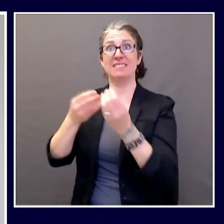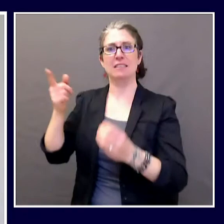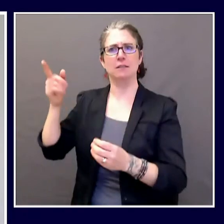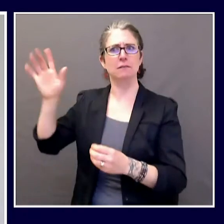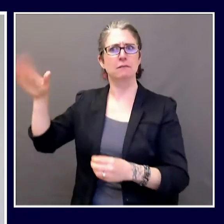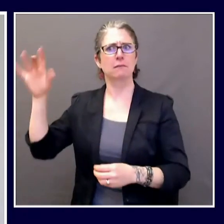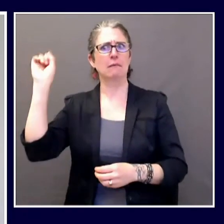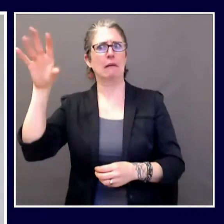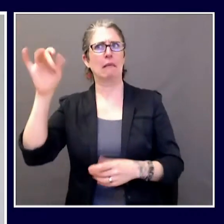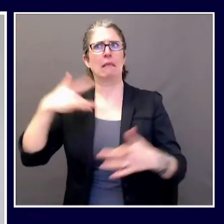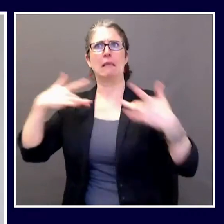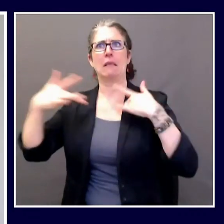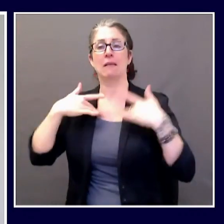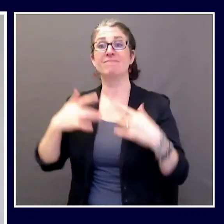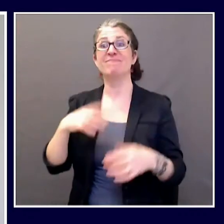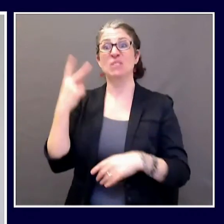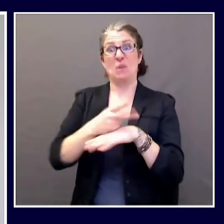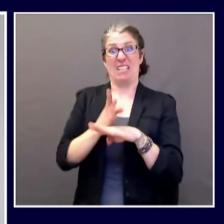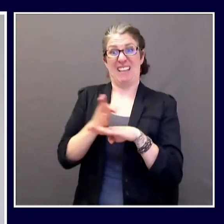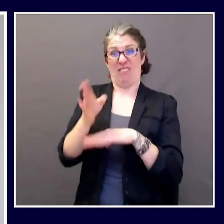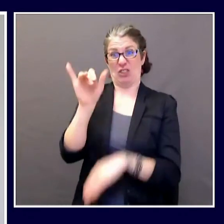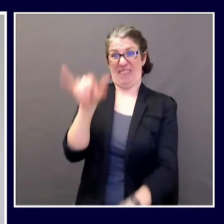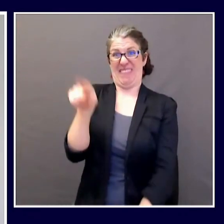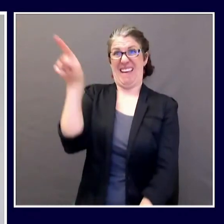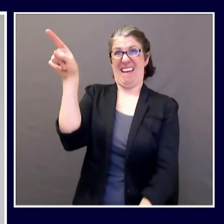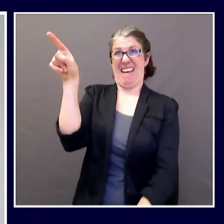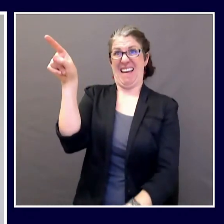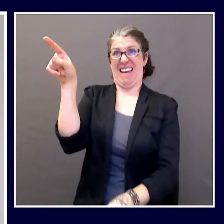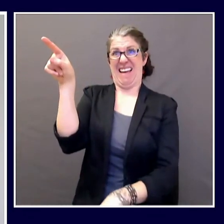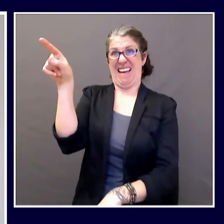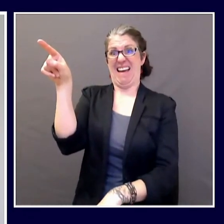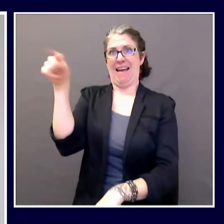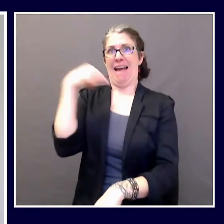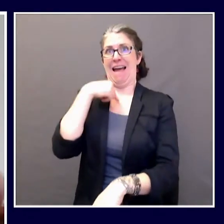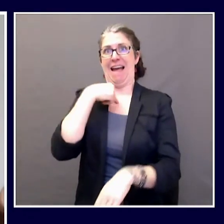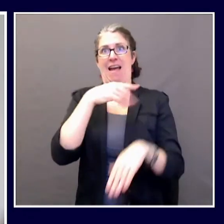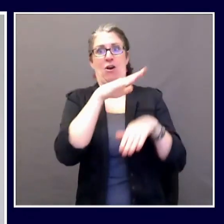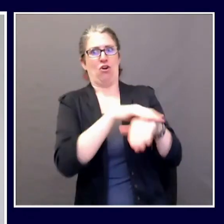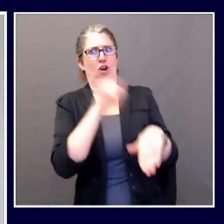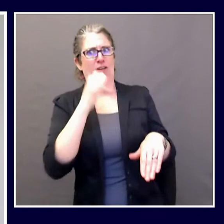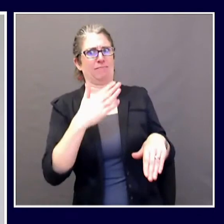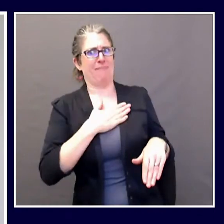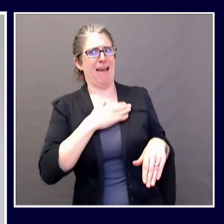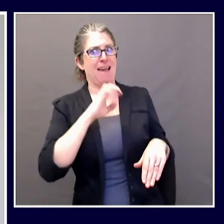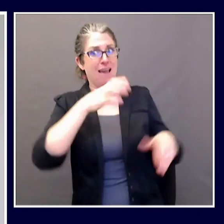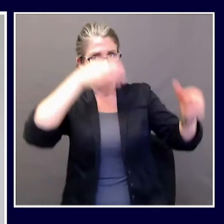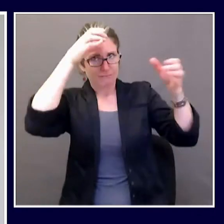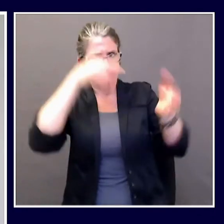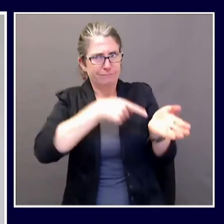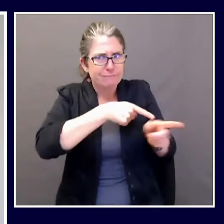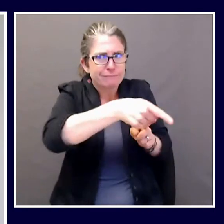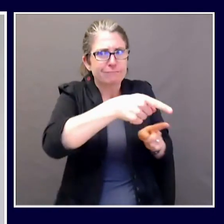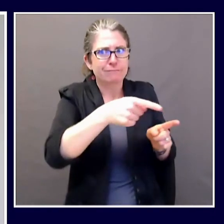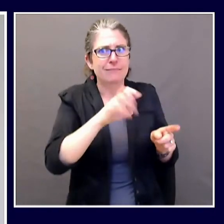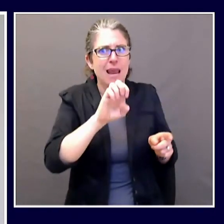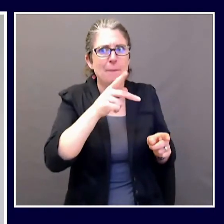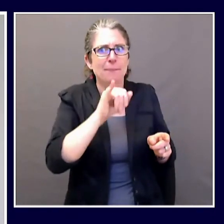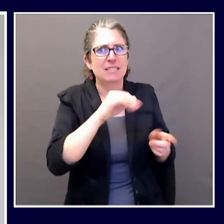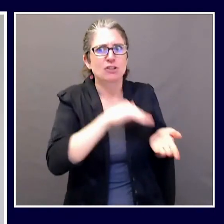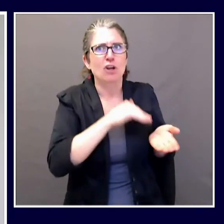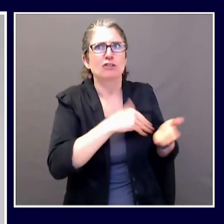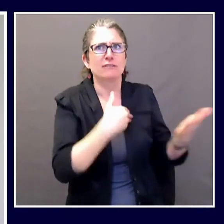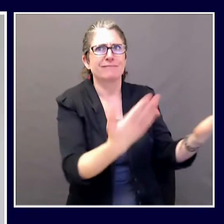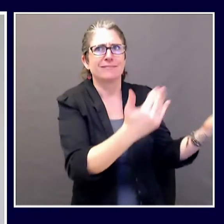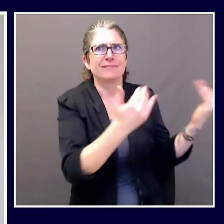that, I huddled with my senior staff of epidemiologists and medical officers at the very table that I'm speaking to you from right now